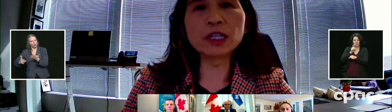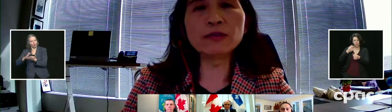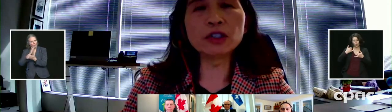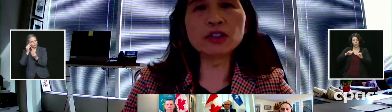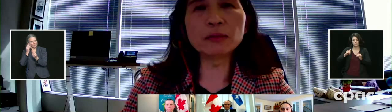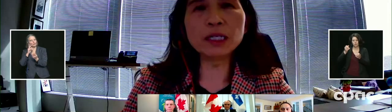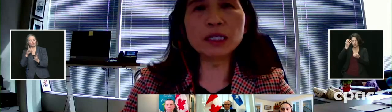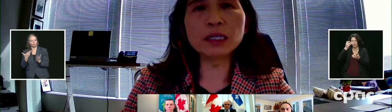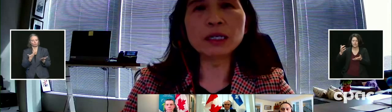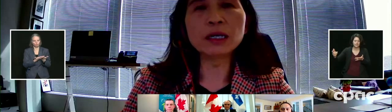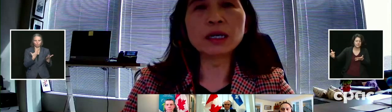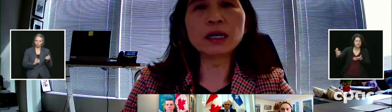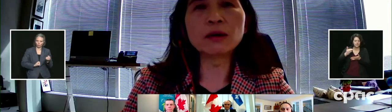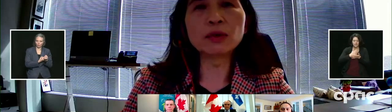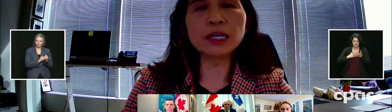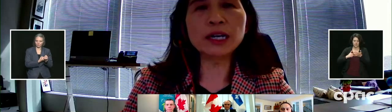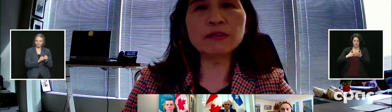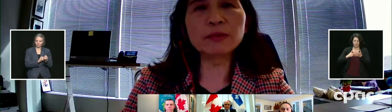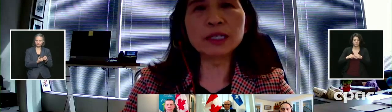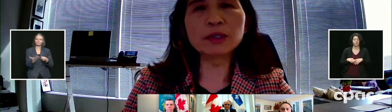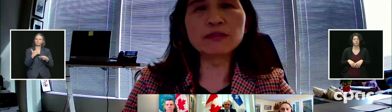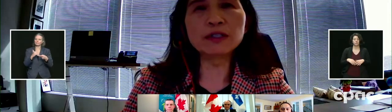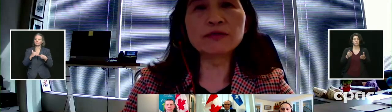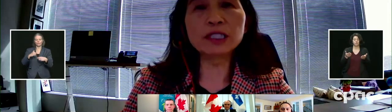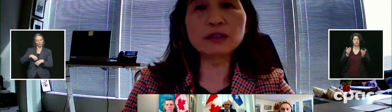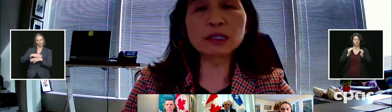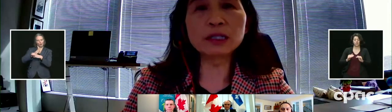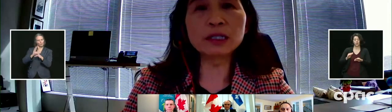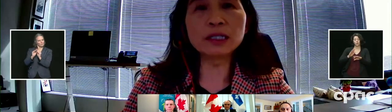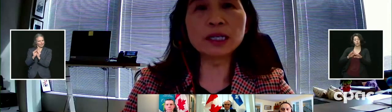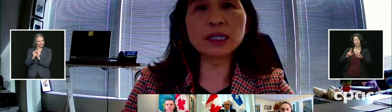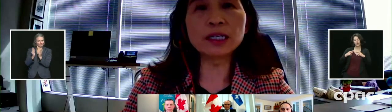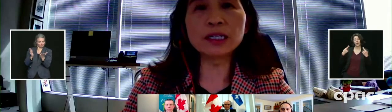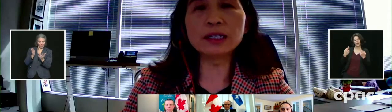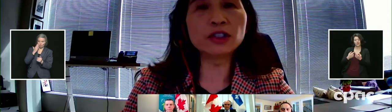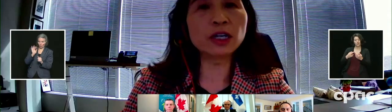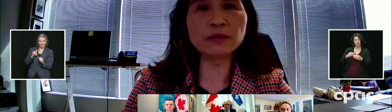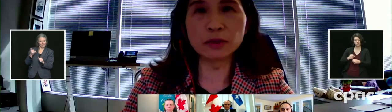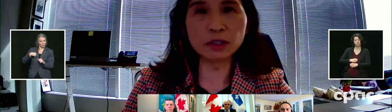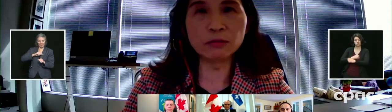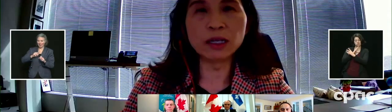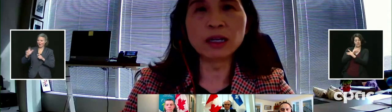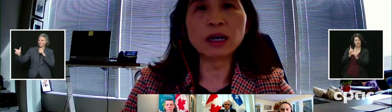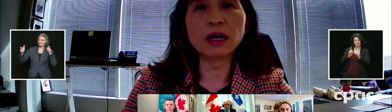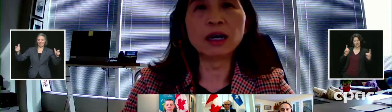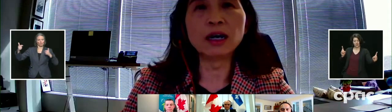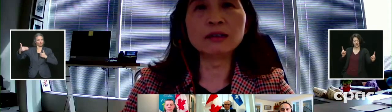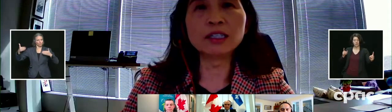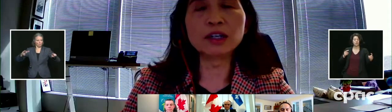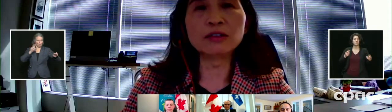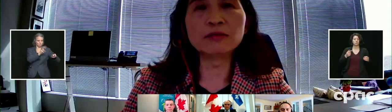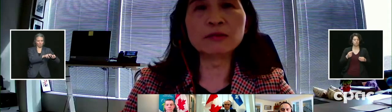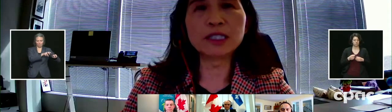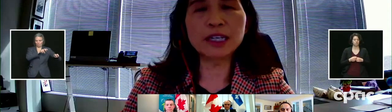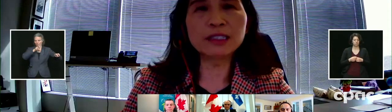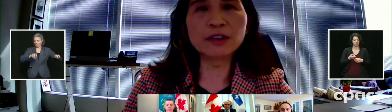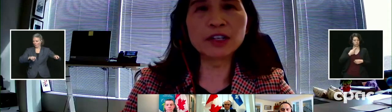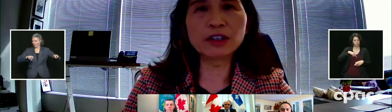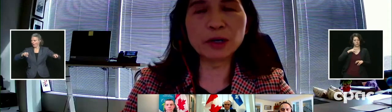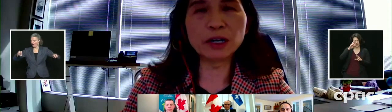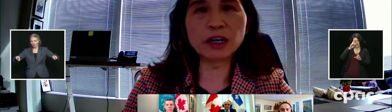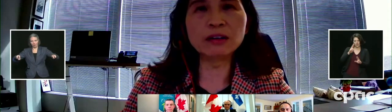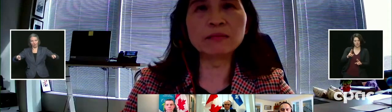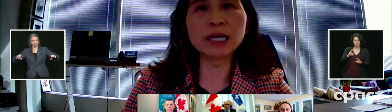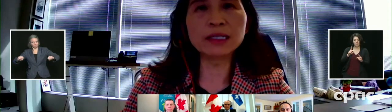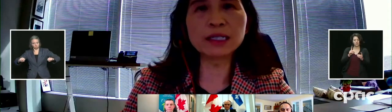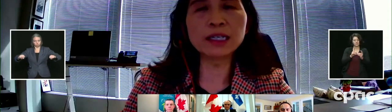the virtual meeting, we have been observing physical distancing in a giant room, with desks further